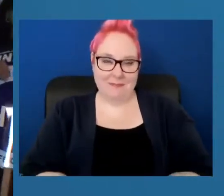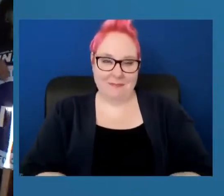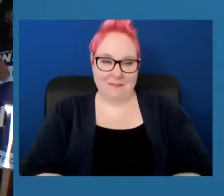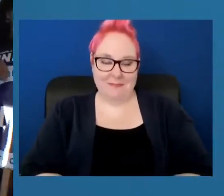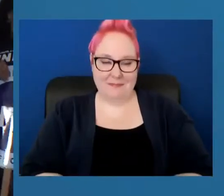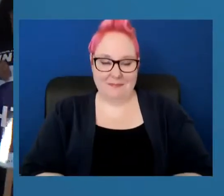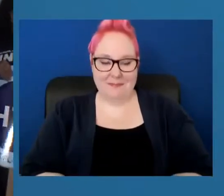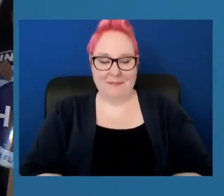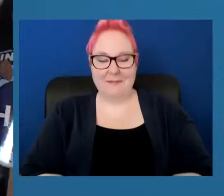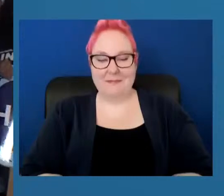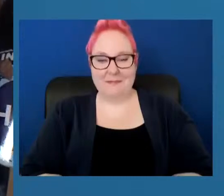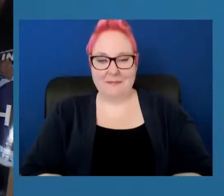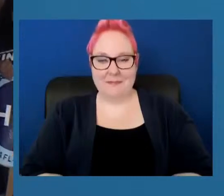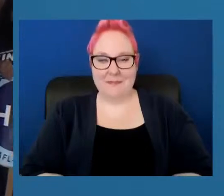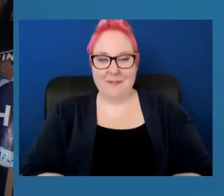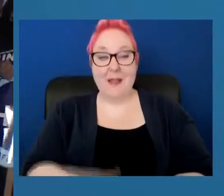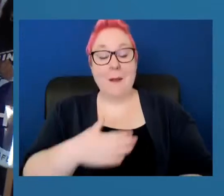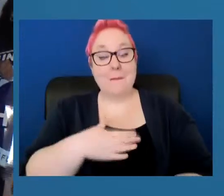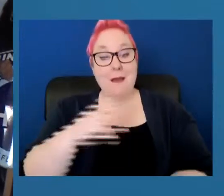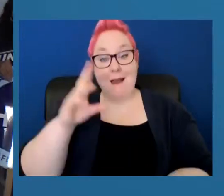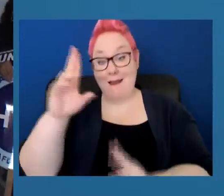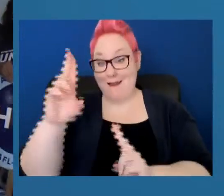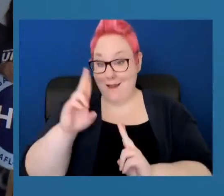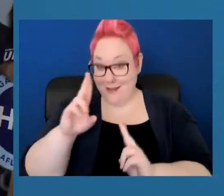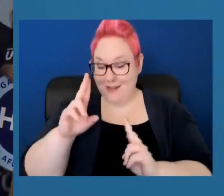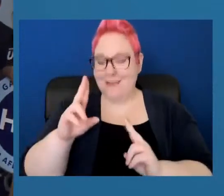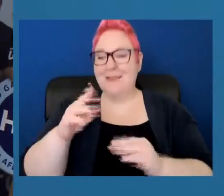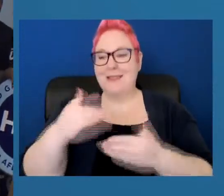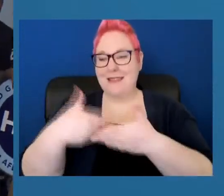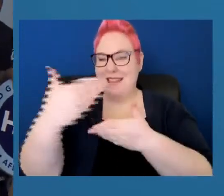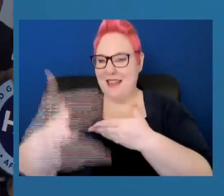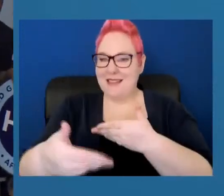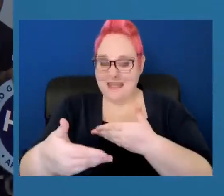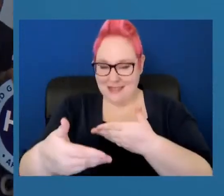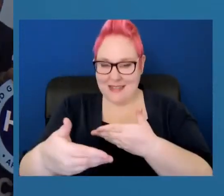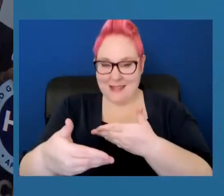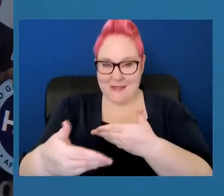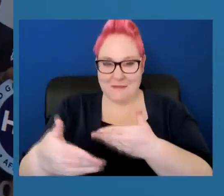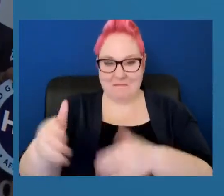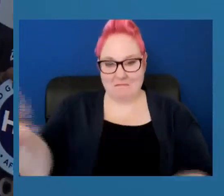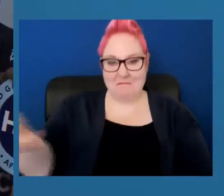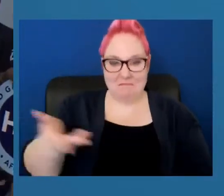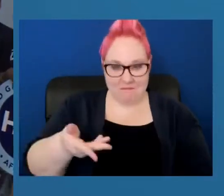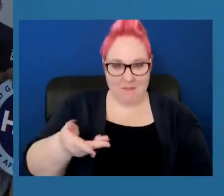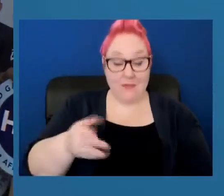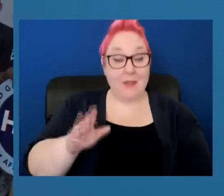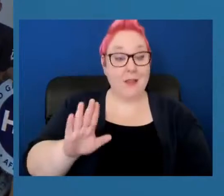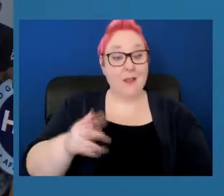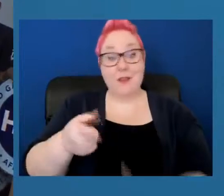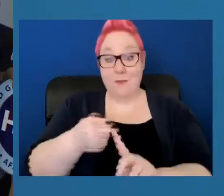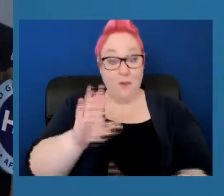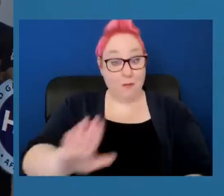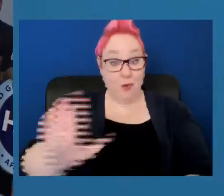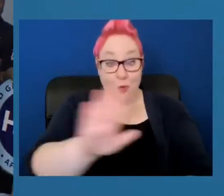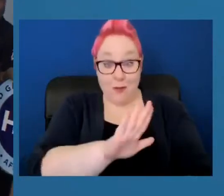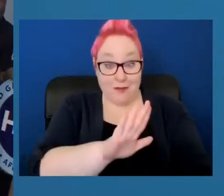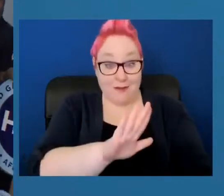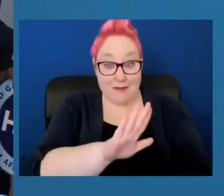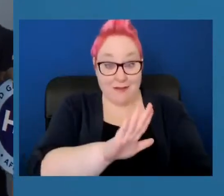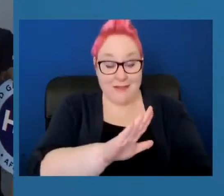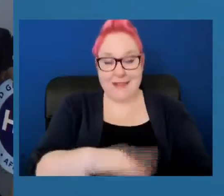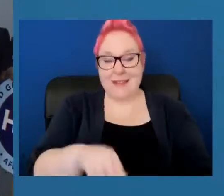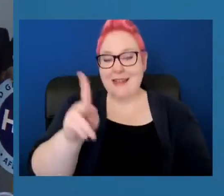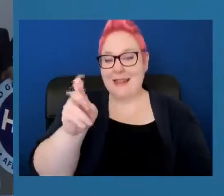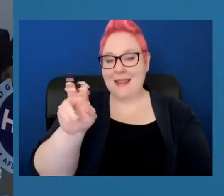And it's my honor to announce the next person who is one of your own. Brother Kevin